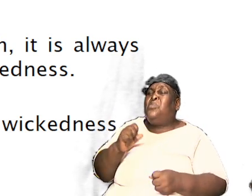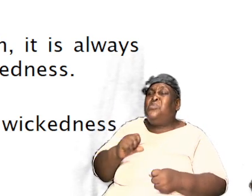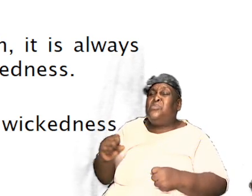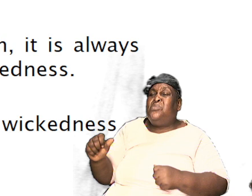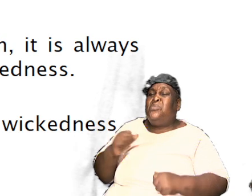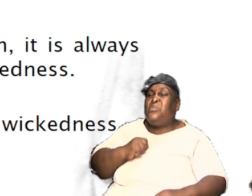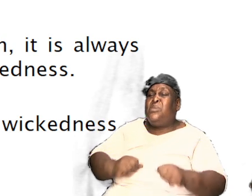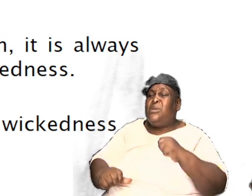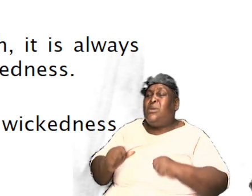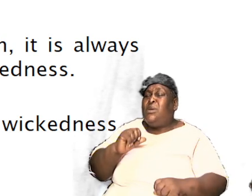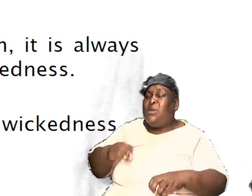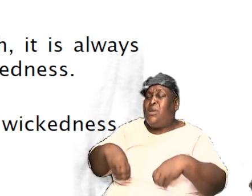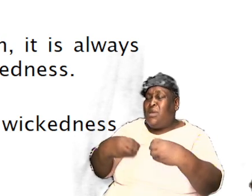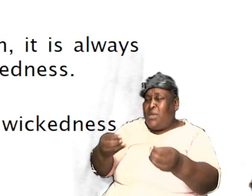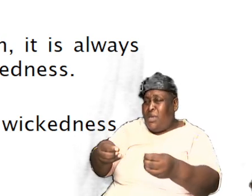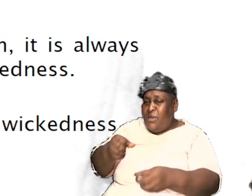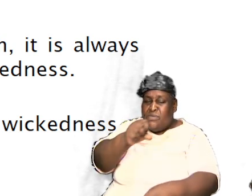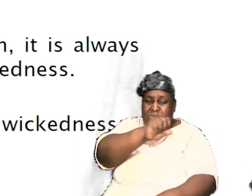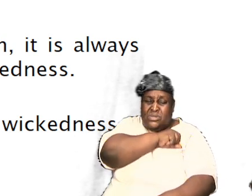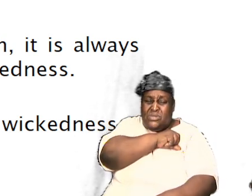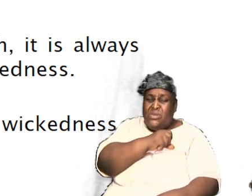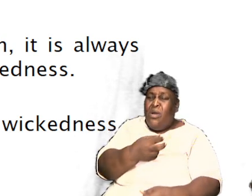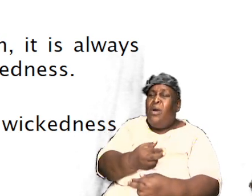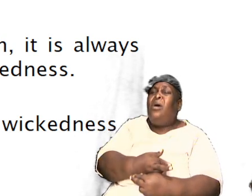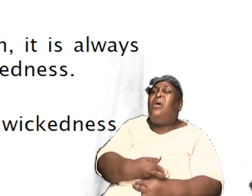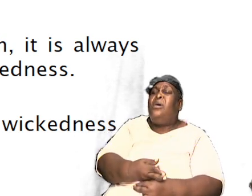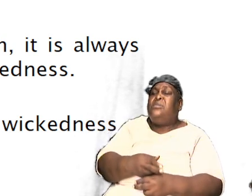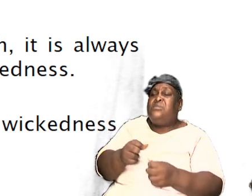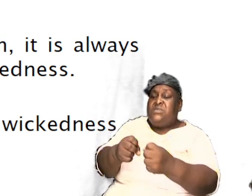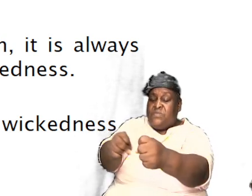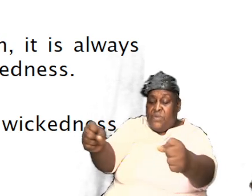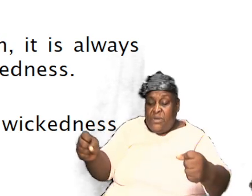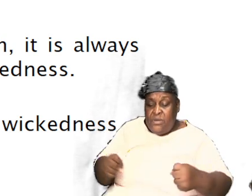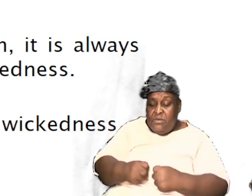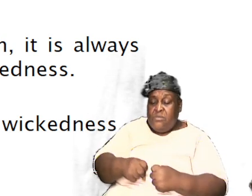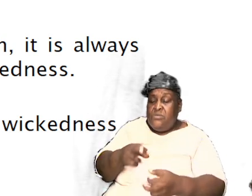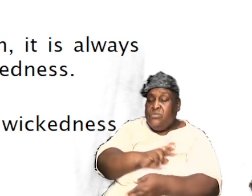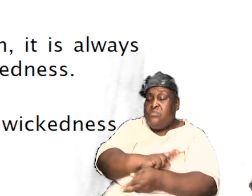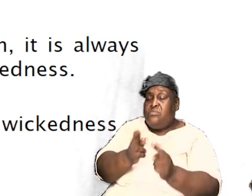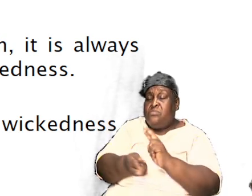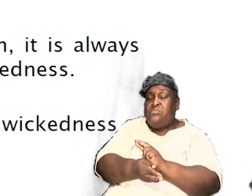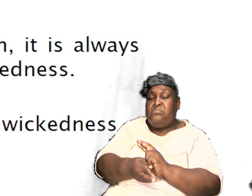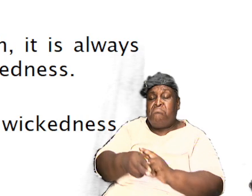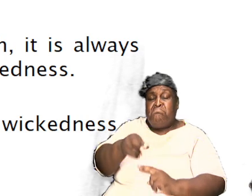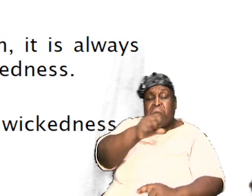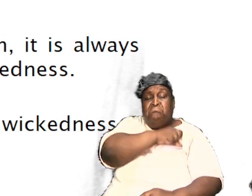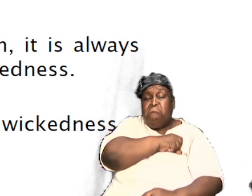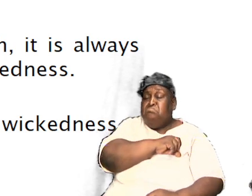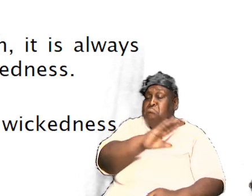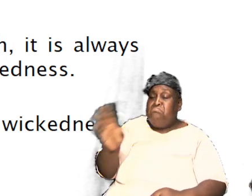because he gave Saul room to repent, and Saul did not repent.